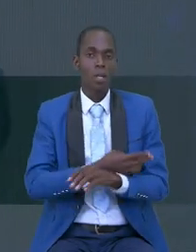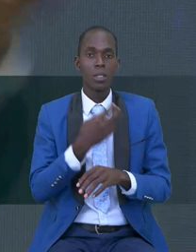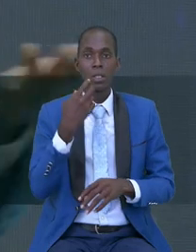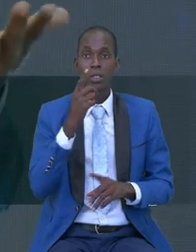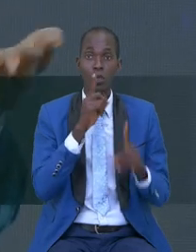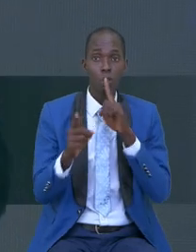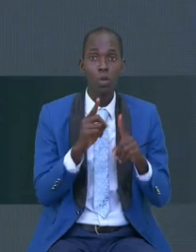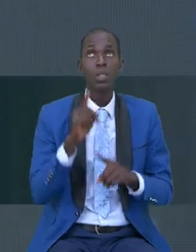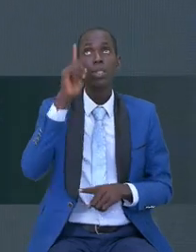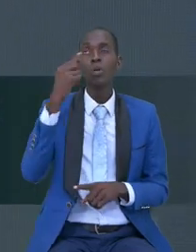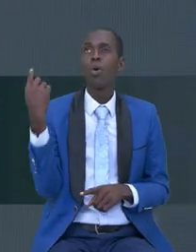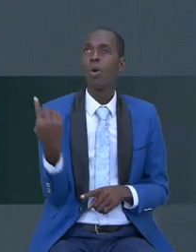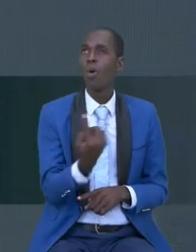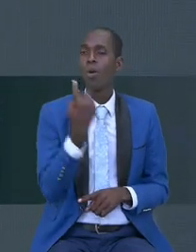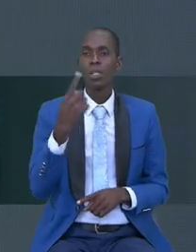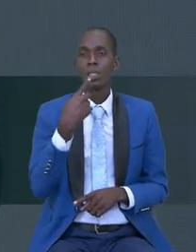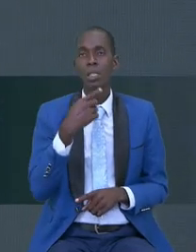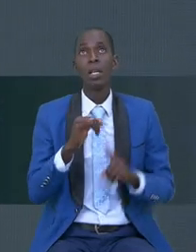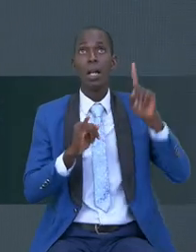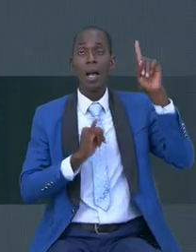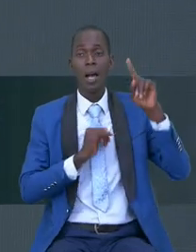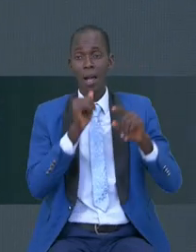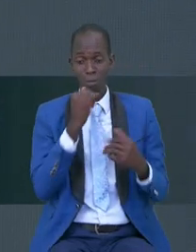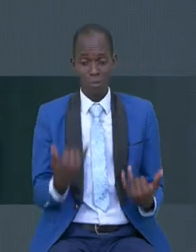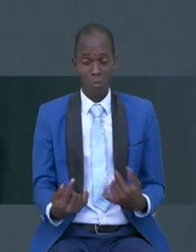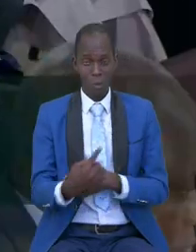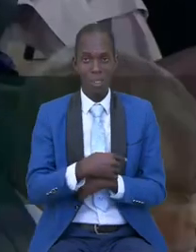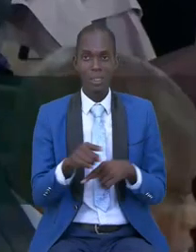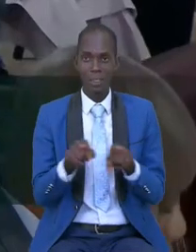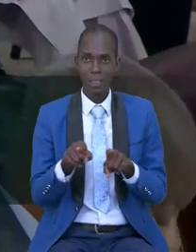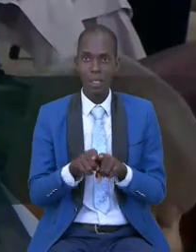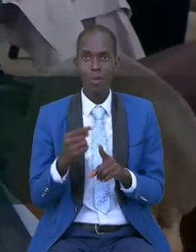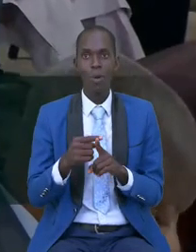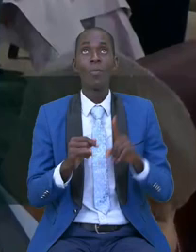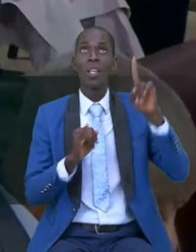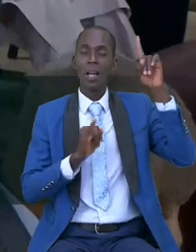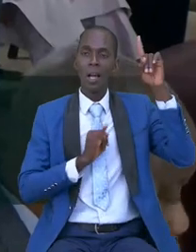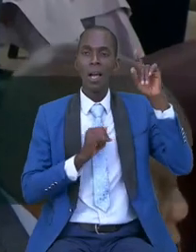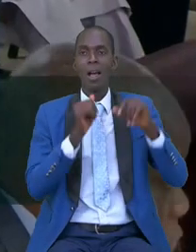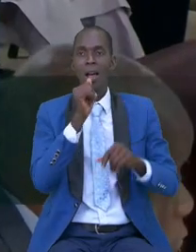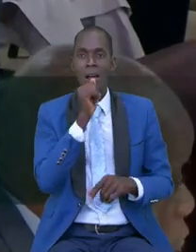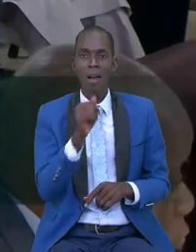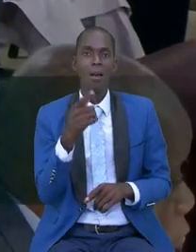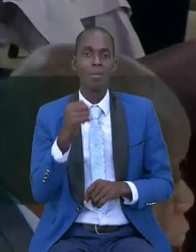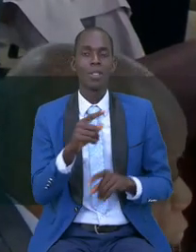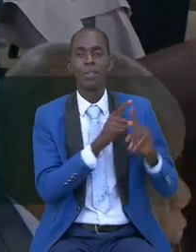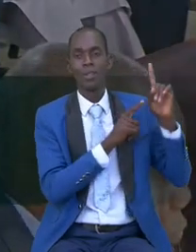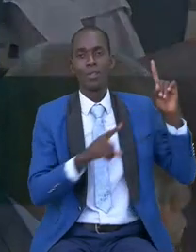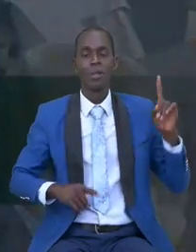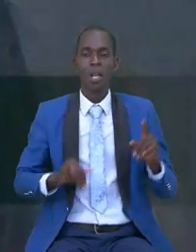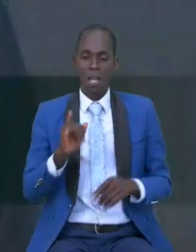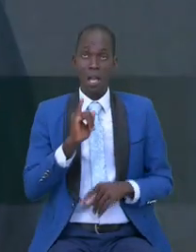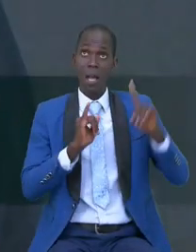says, I am. And today, I am. I am the Lord, I change